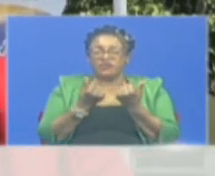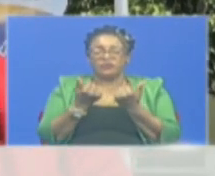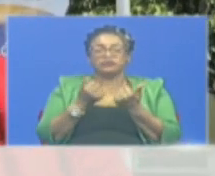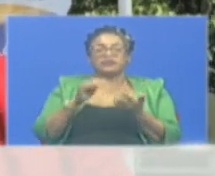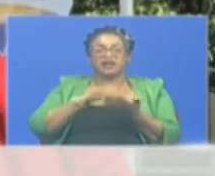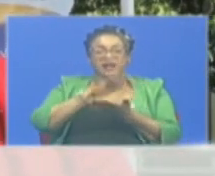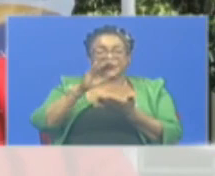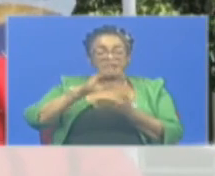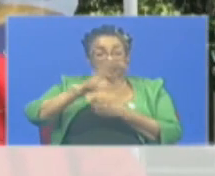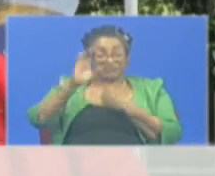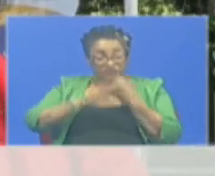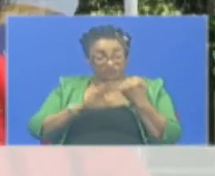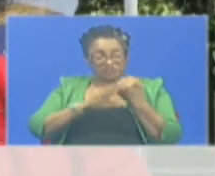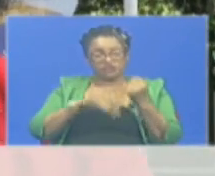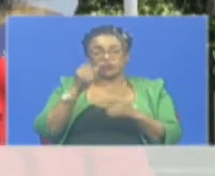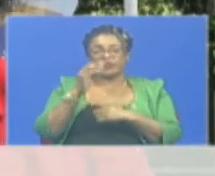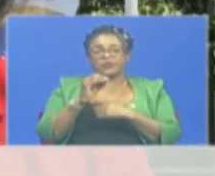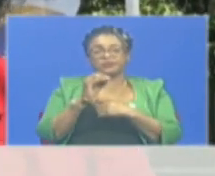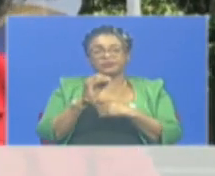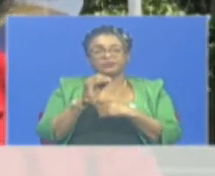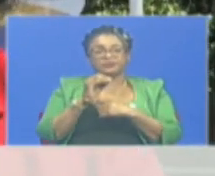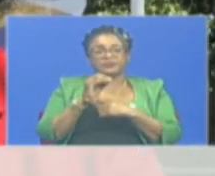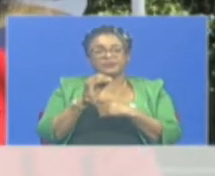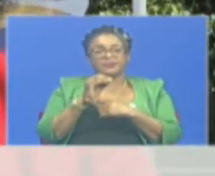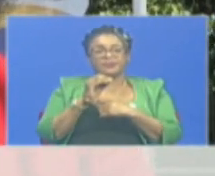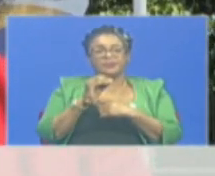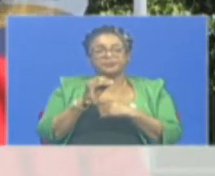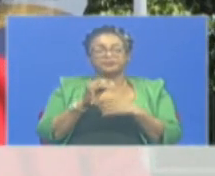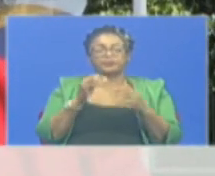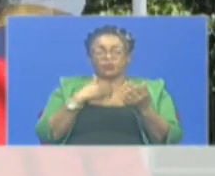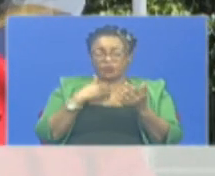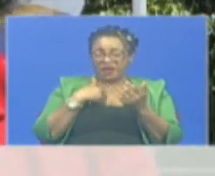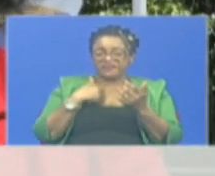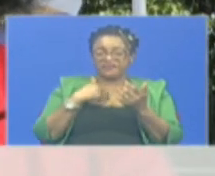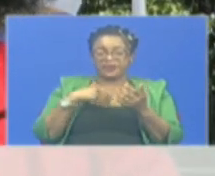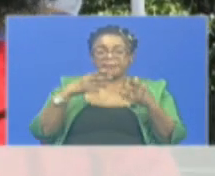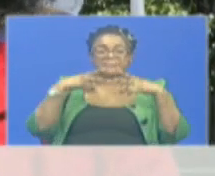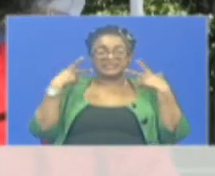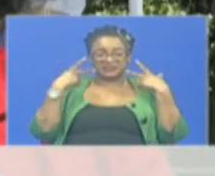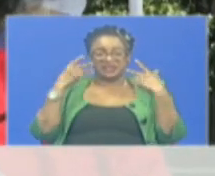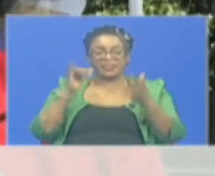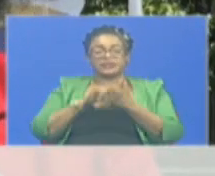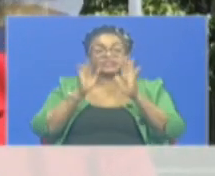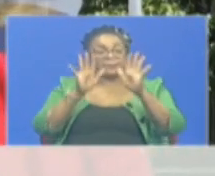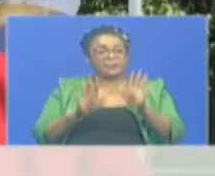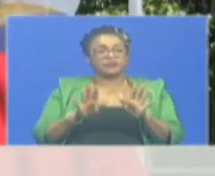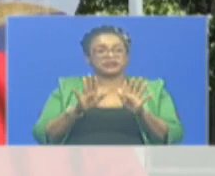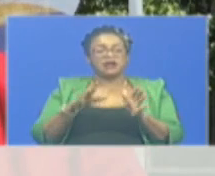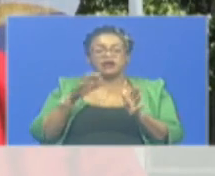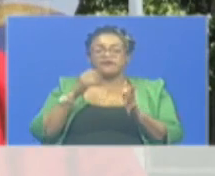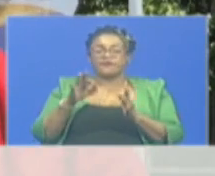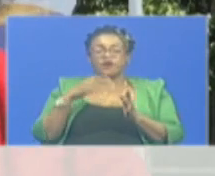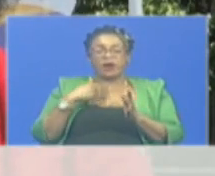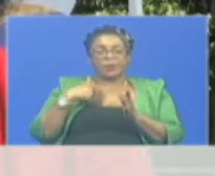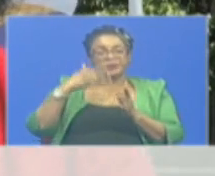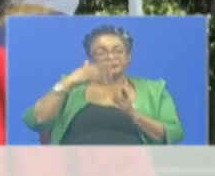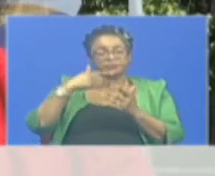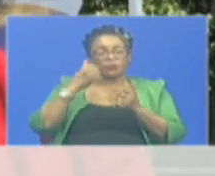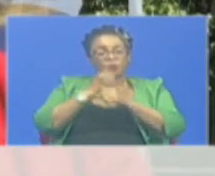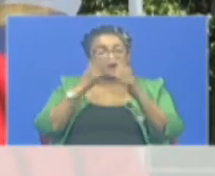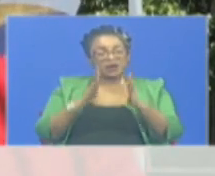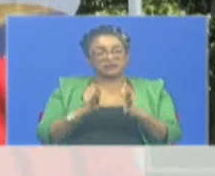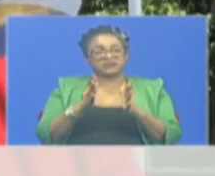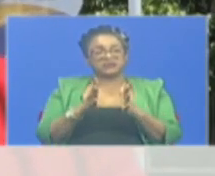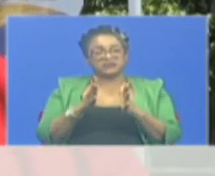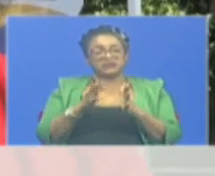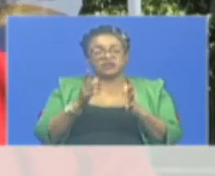country. So this N95 mask will be very, very useful to our frontline workers,